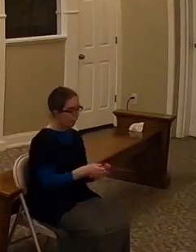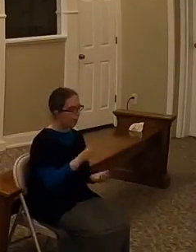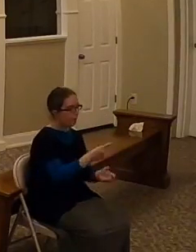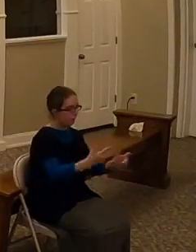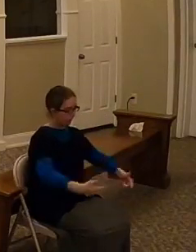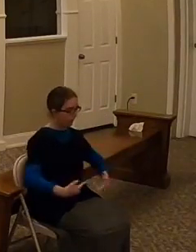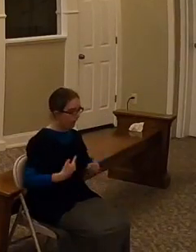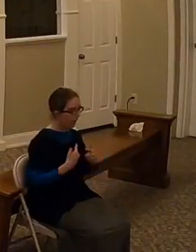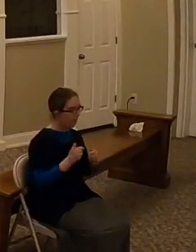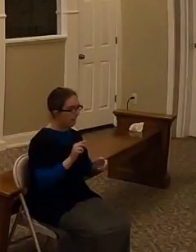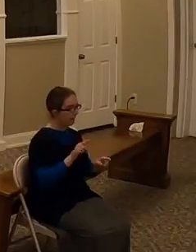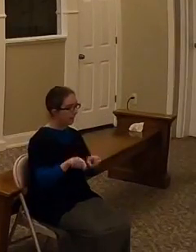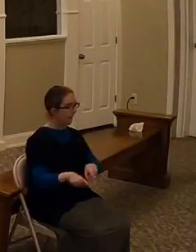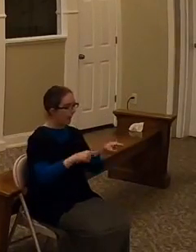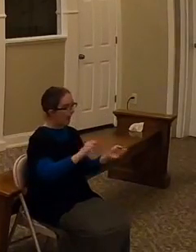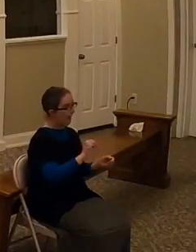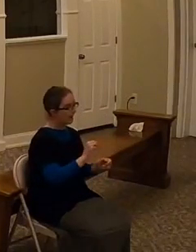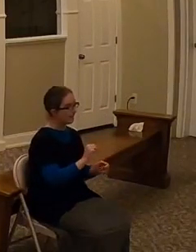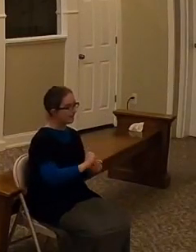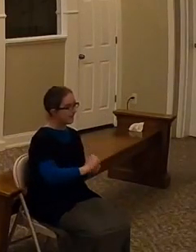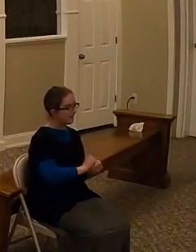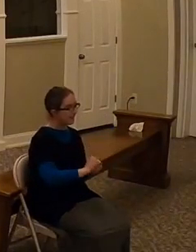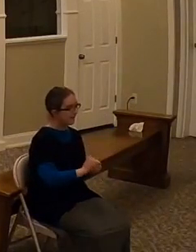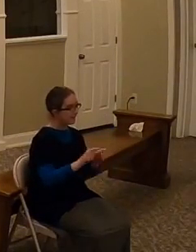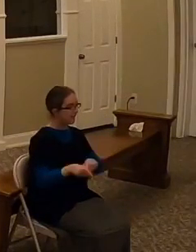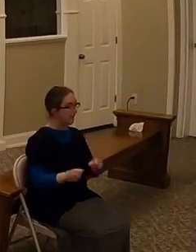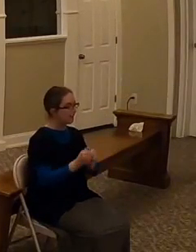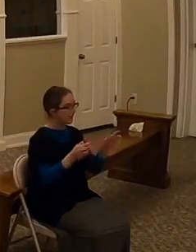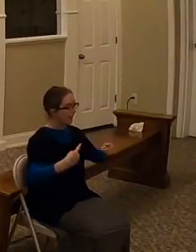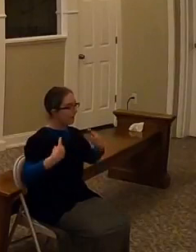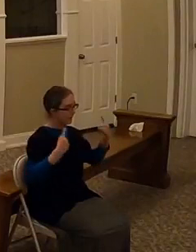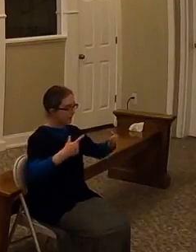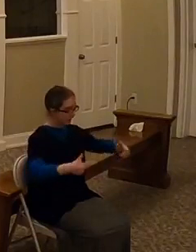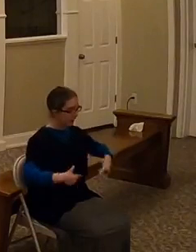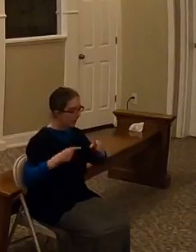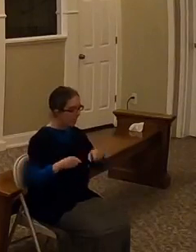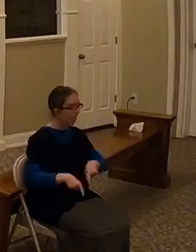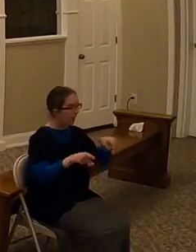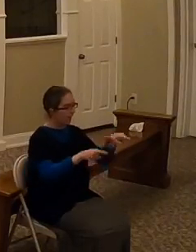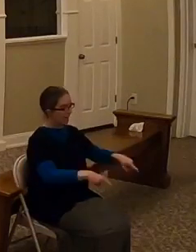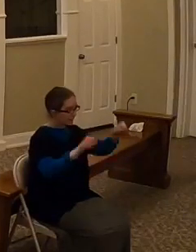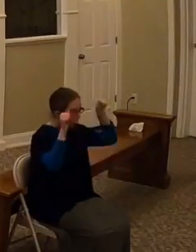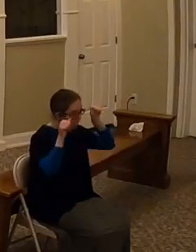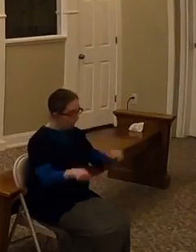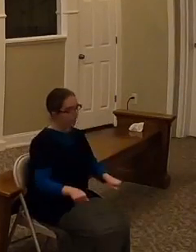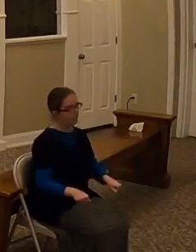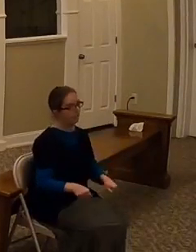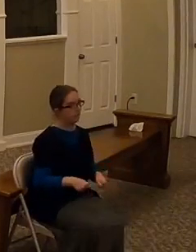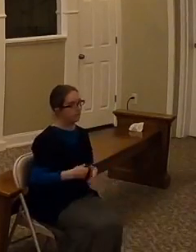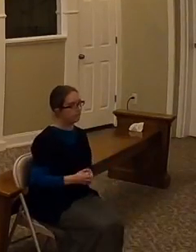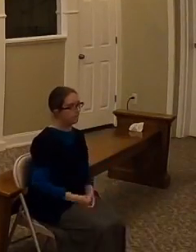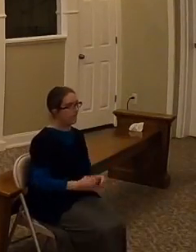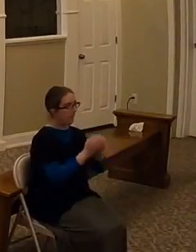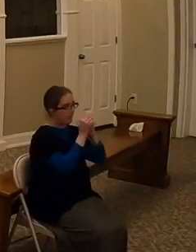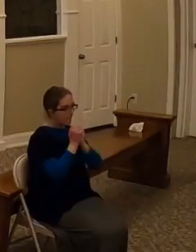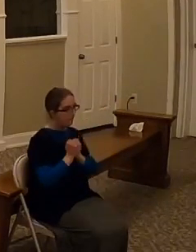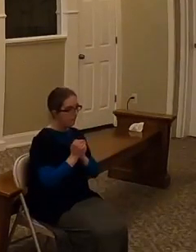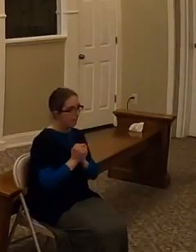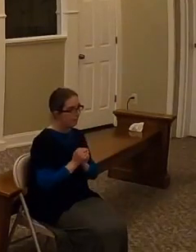you live as clean and sinless a life as possible. Amen.